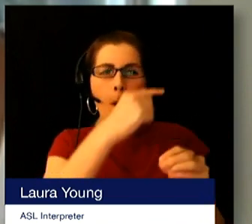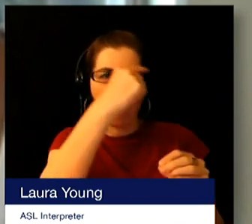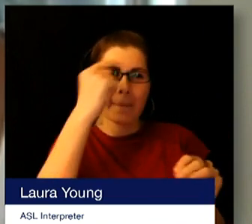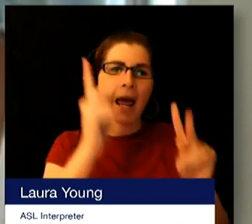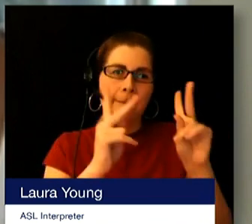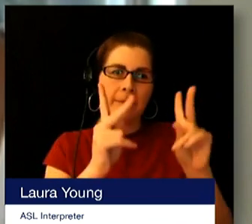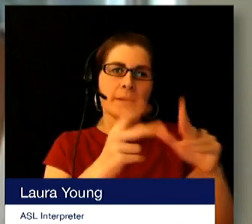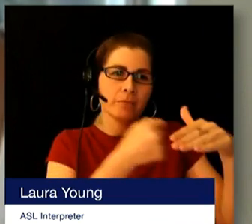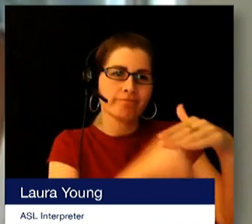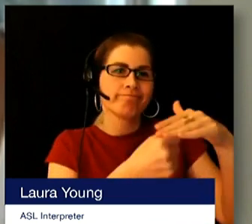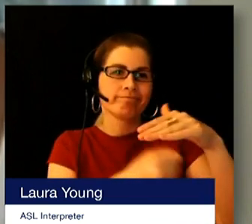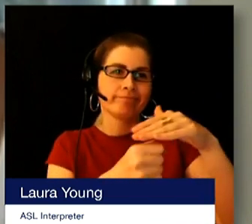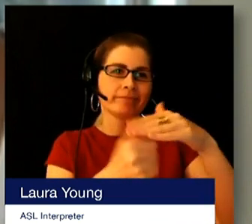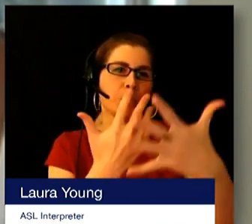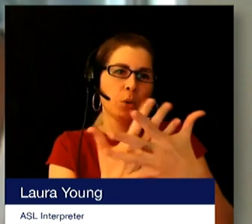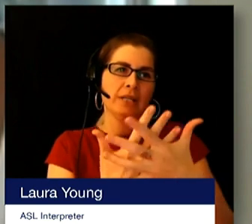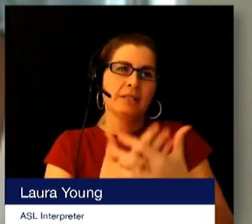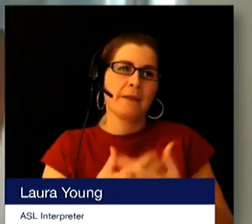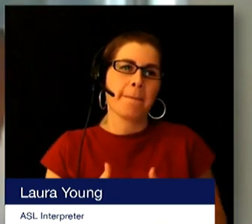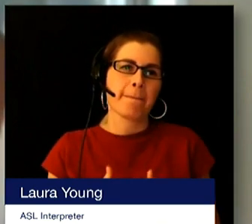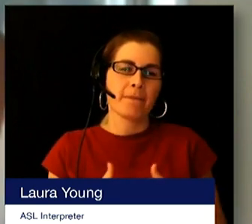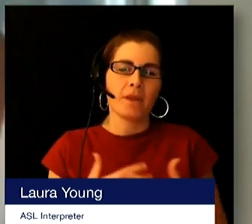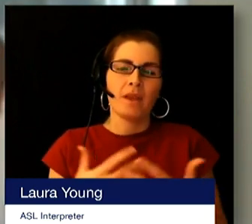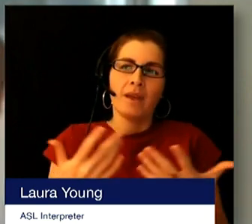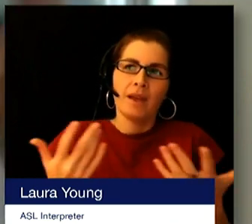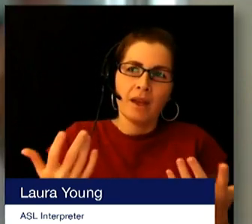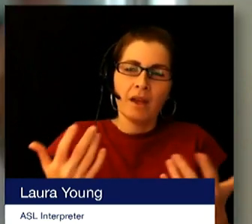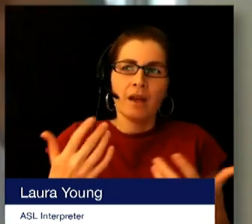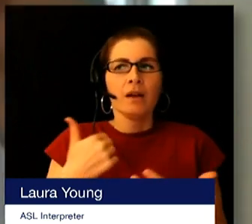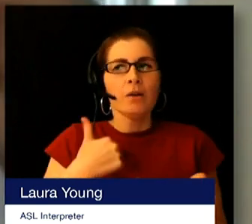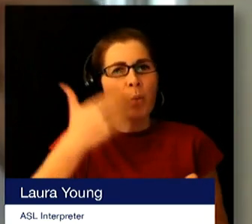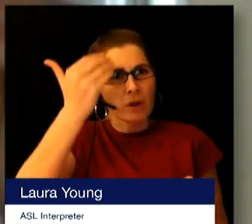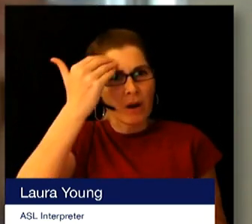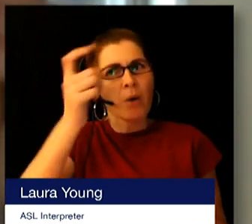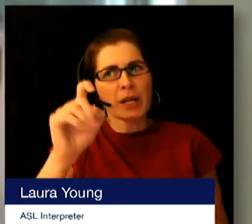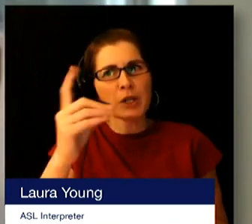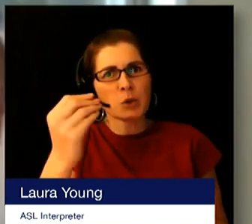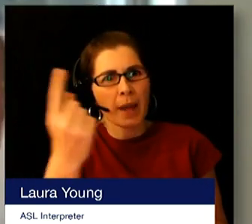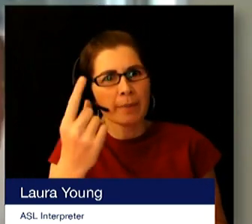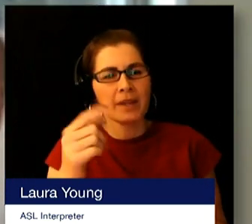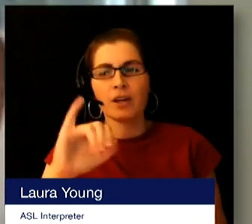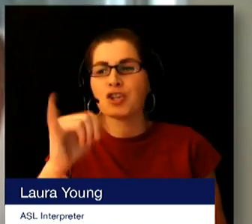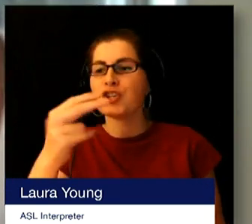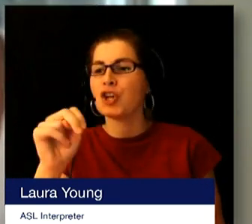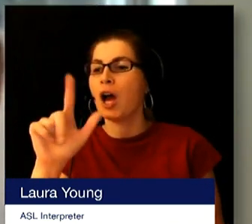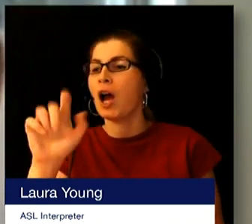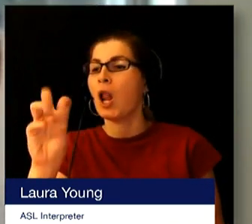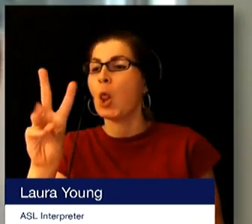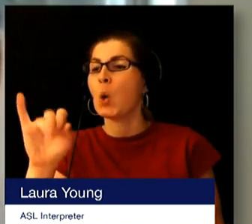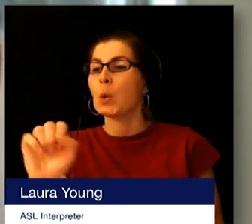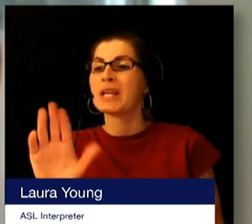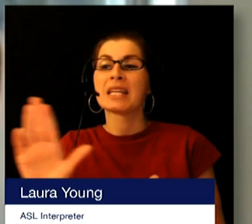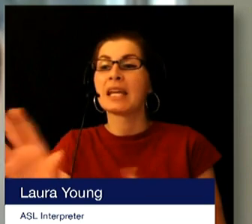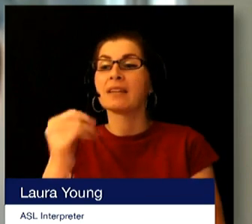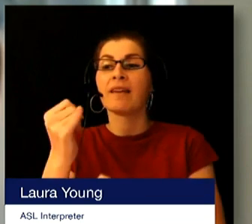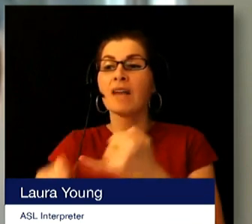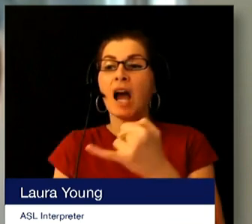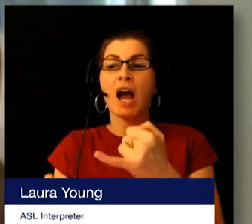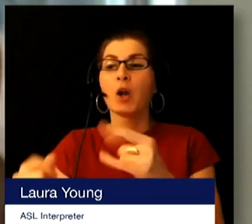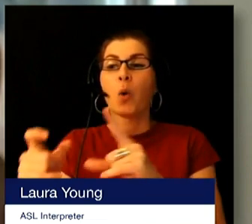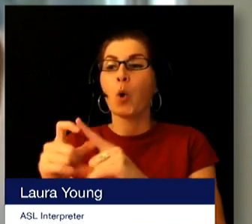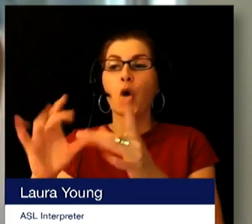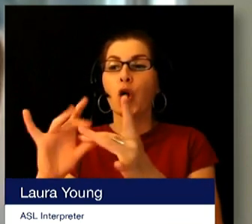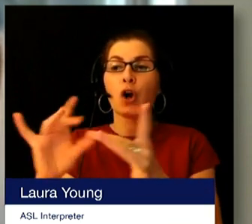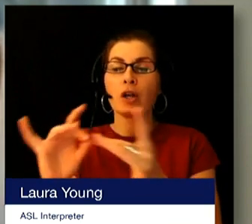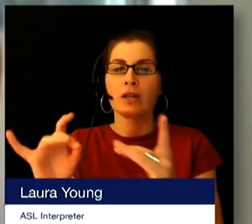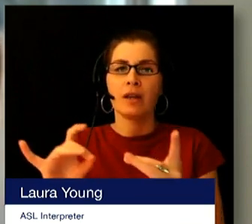prison. We know that we have to do something about that. John Lewis, in his final words, said to us that we